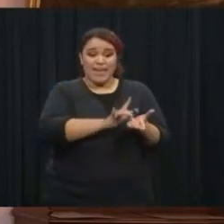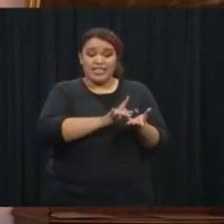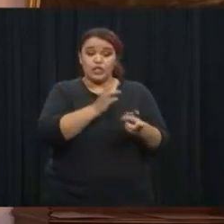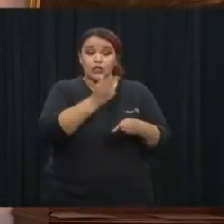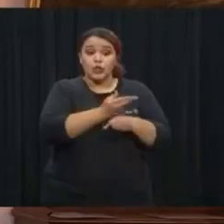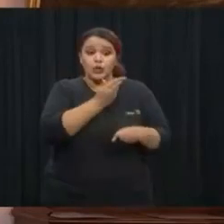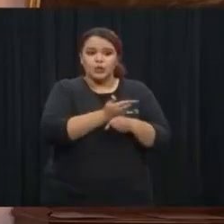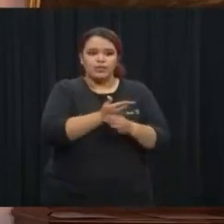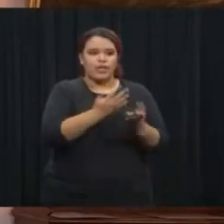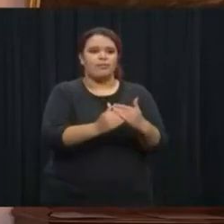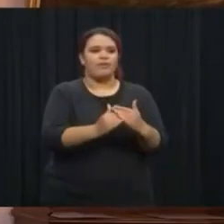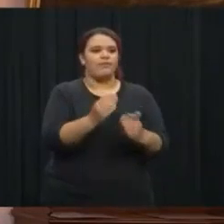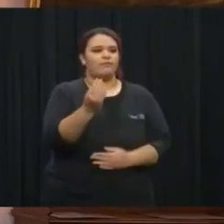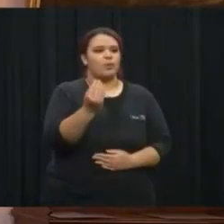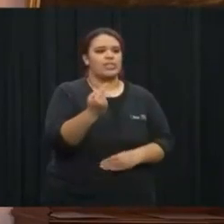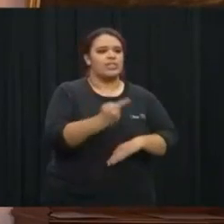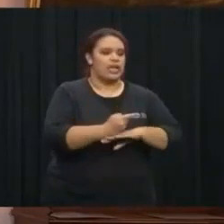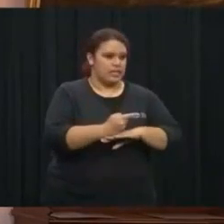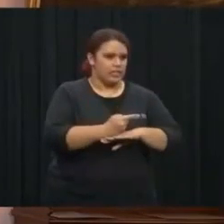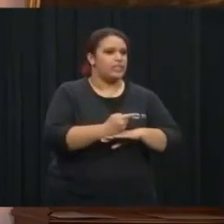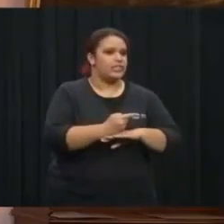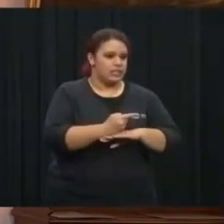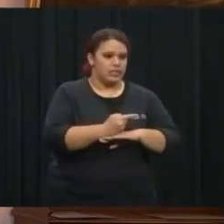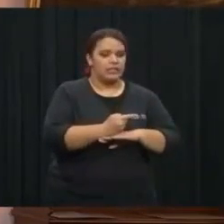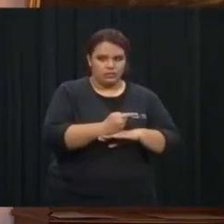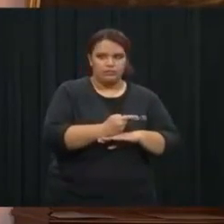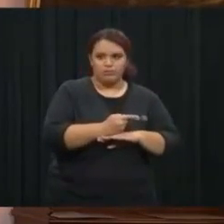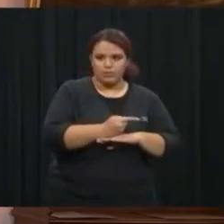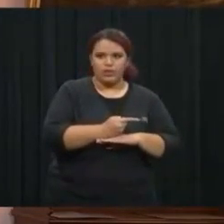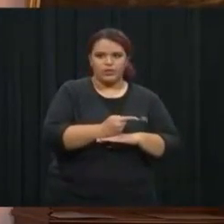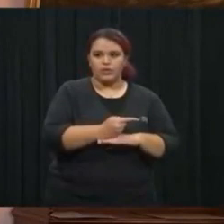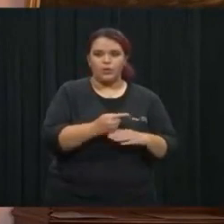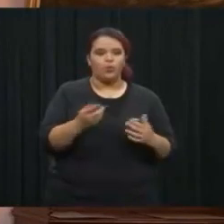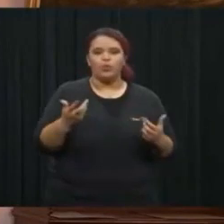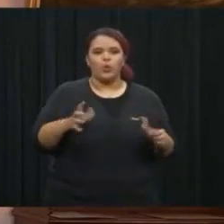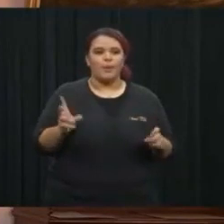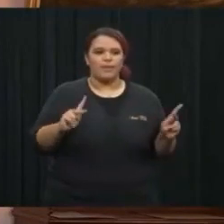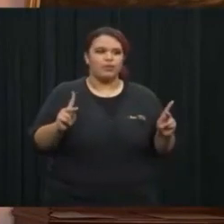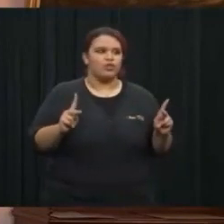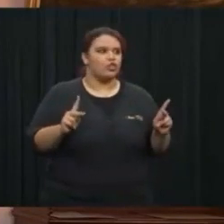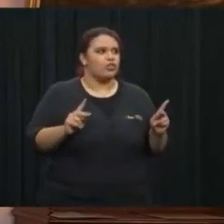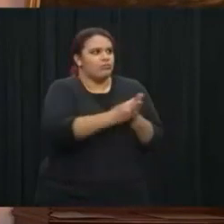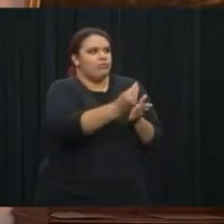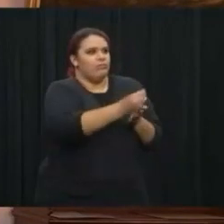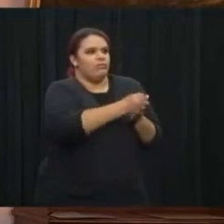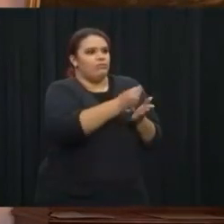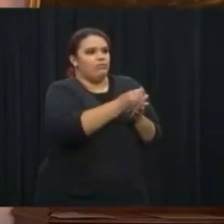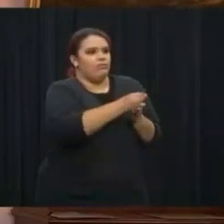the president also tweeted about today. Can you just talk to the policy around that drug, and should we be seeing all these prescriptions at this time?